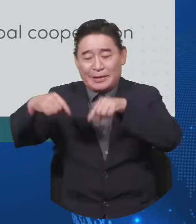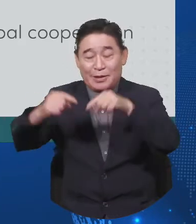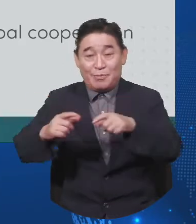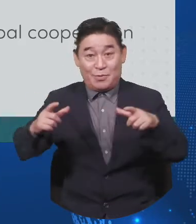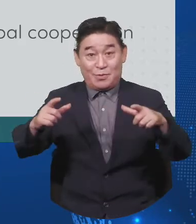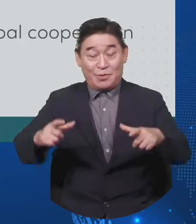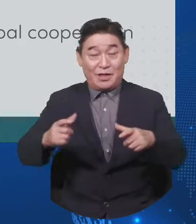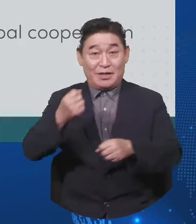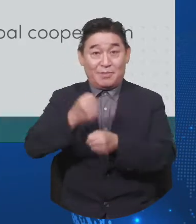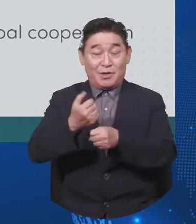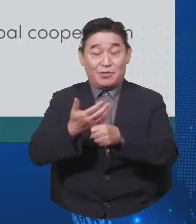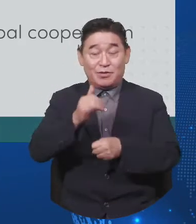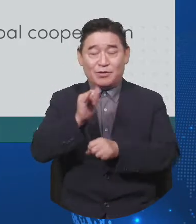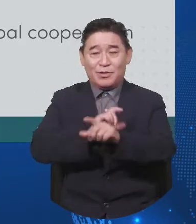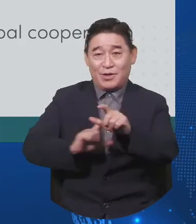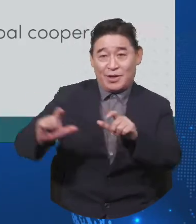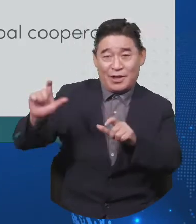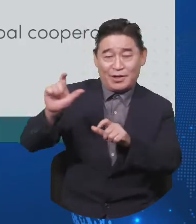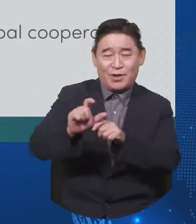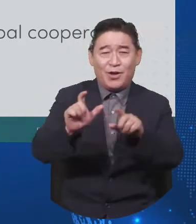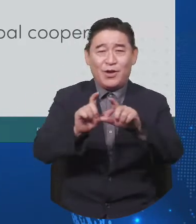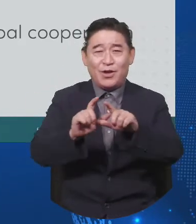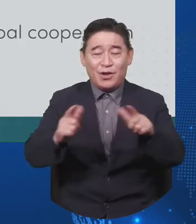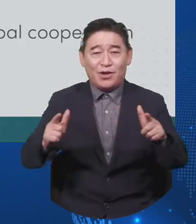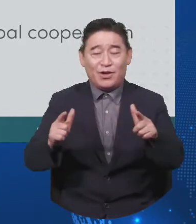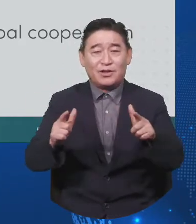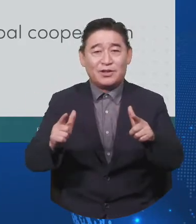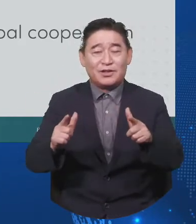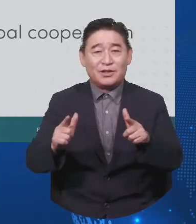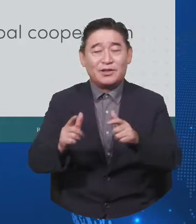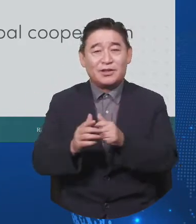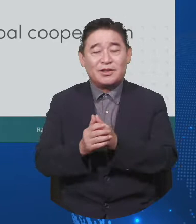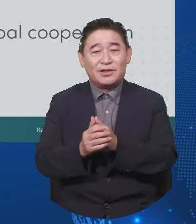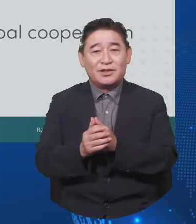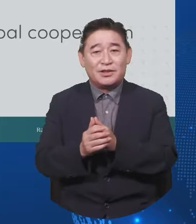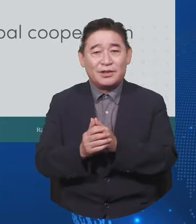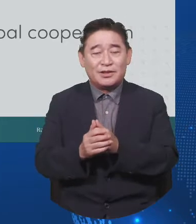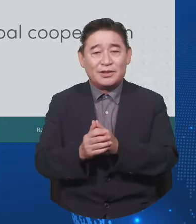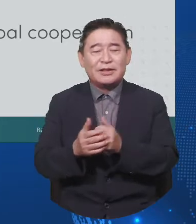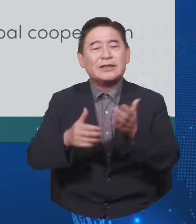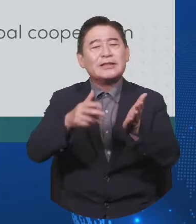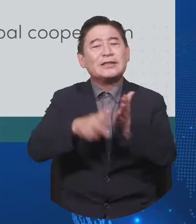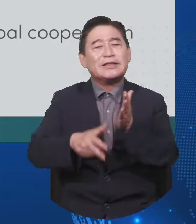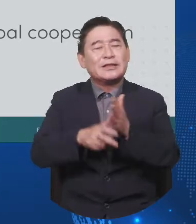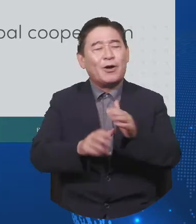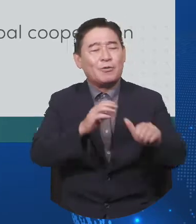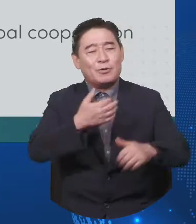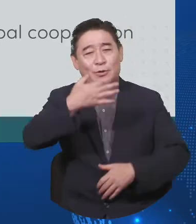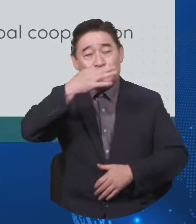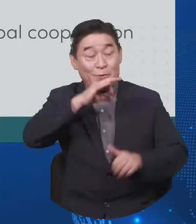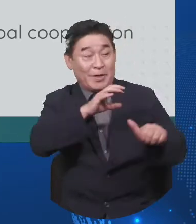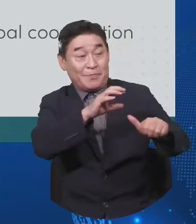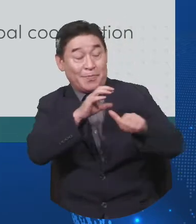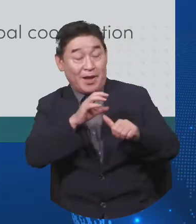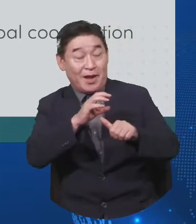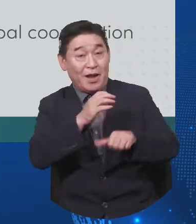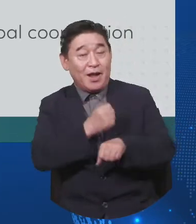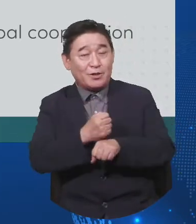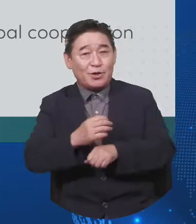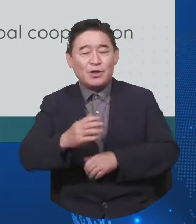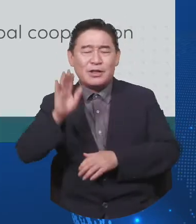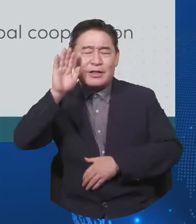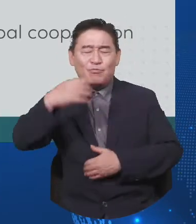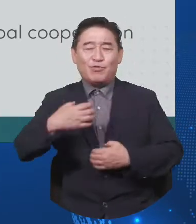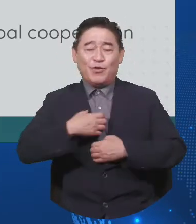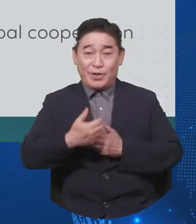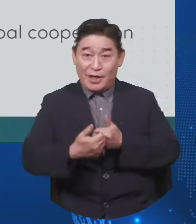and allocate resources in response to future crises. In this scenario, spaces for conversation